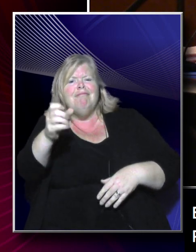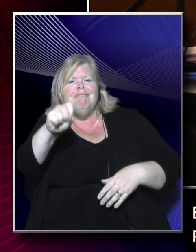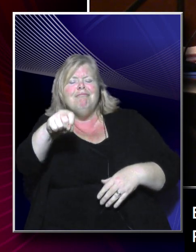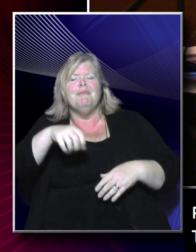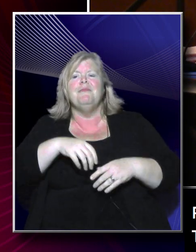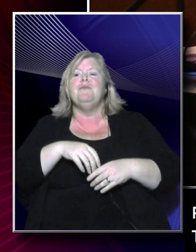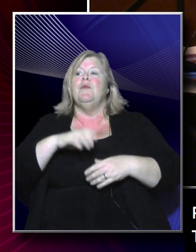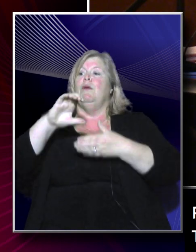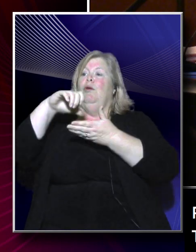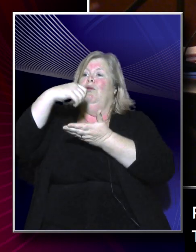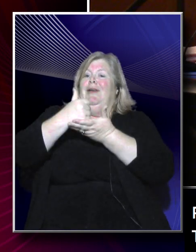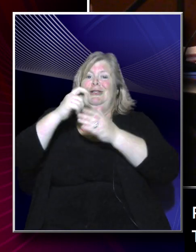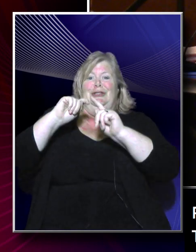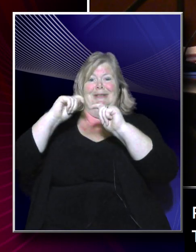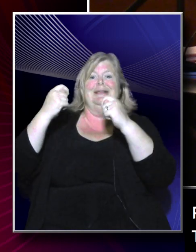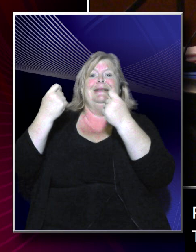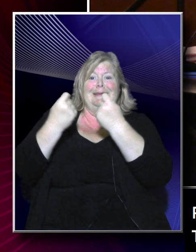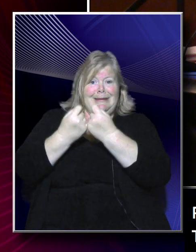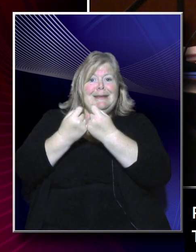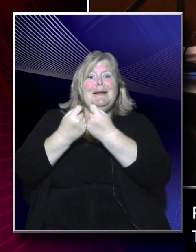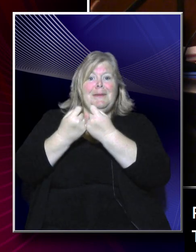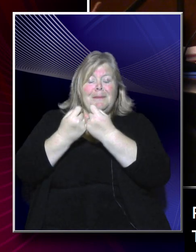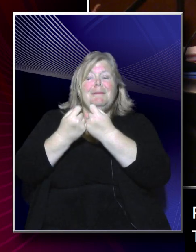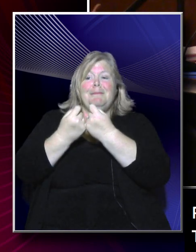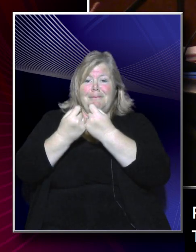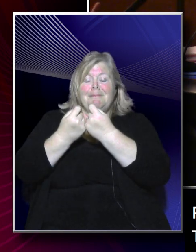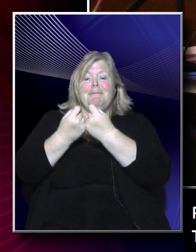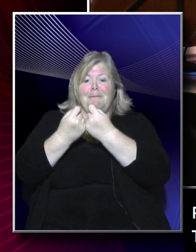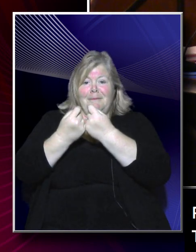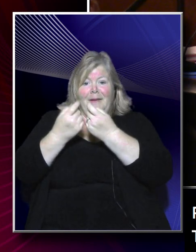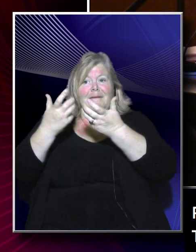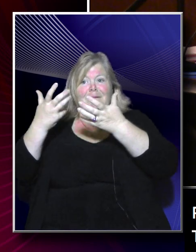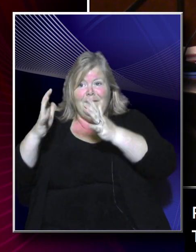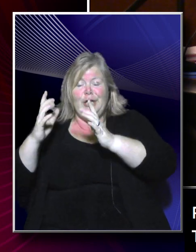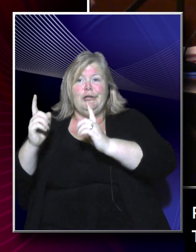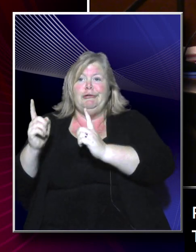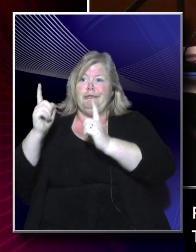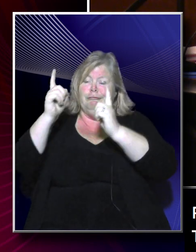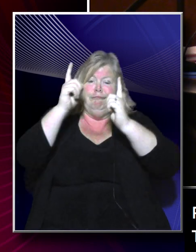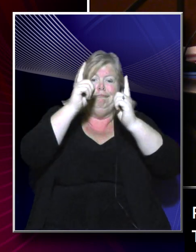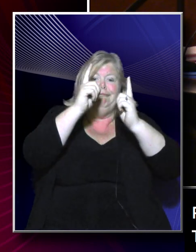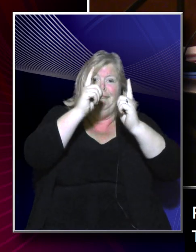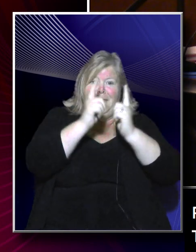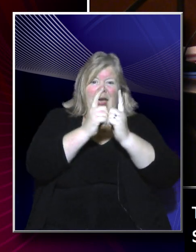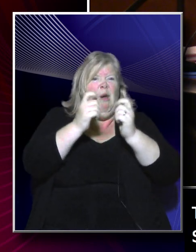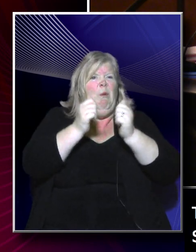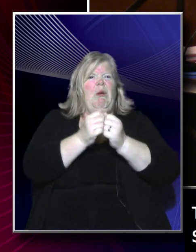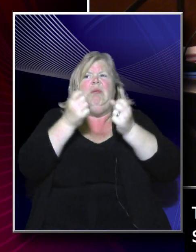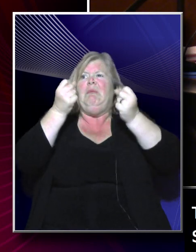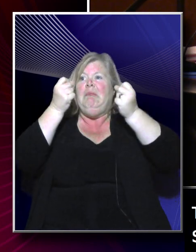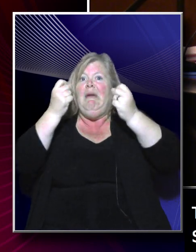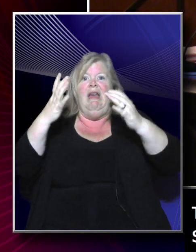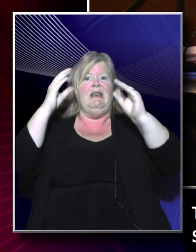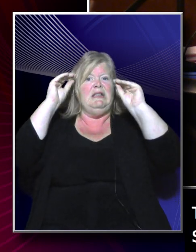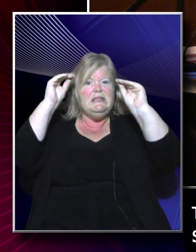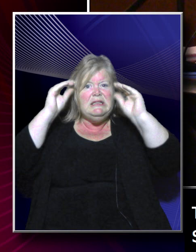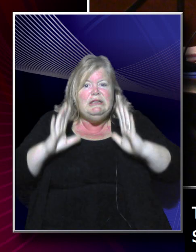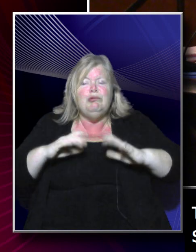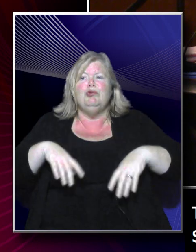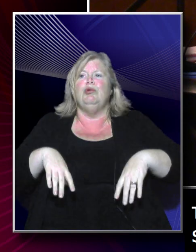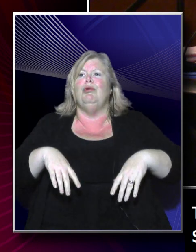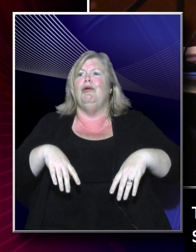team met with, as Assistant Superintendent Rex said, with many teachers, with